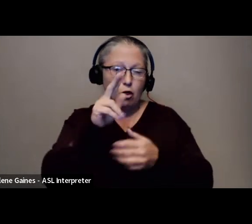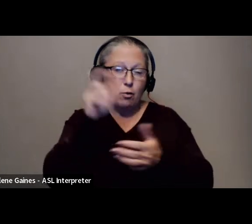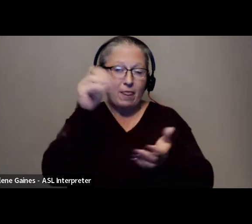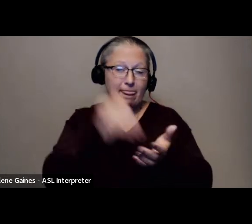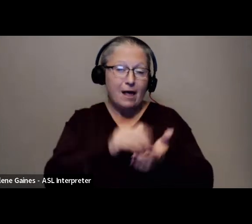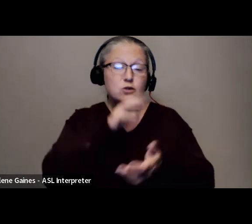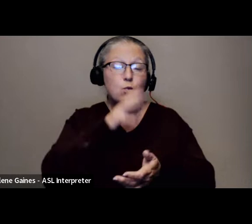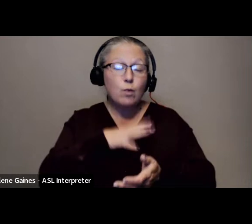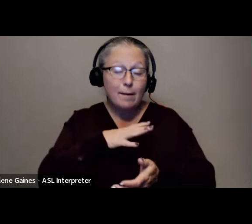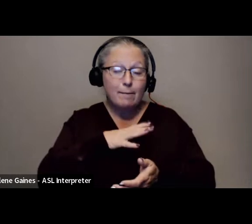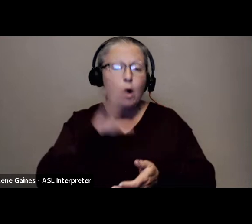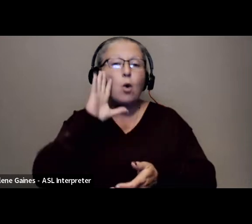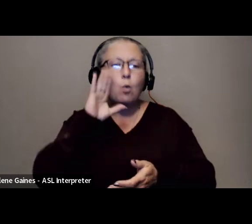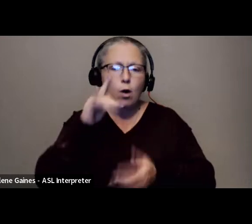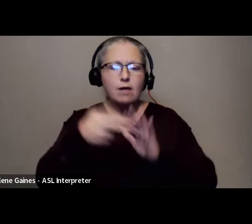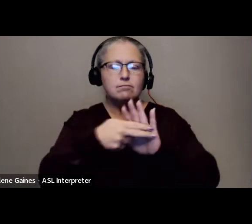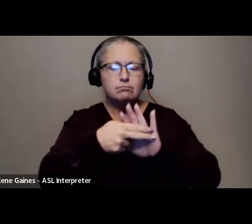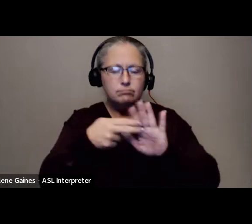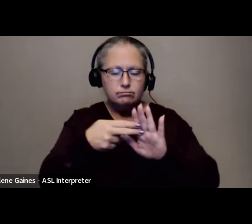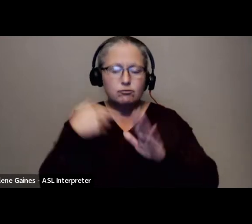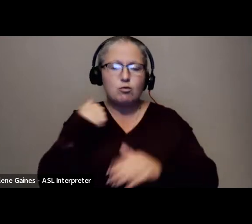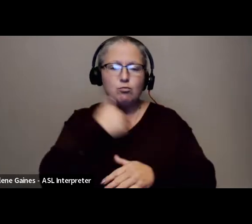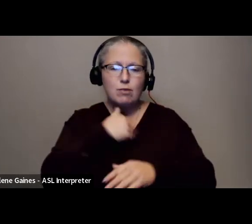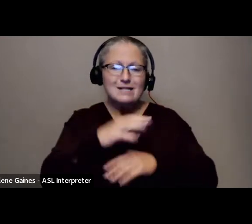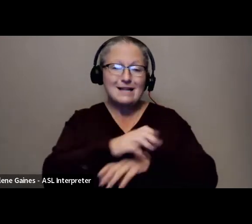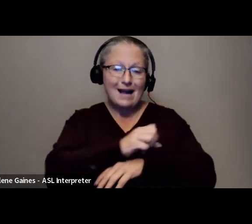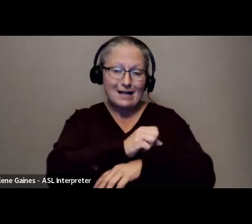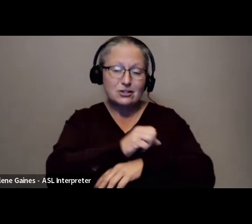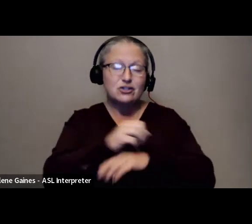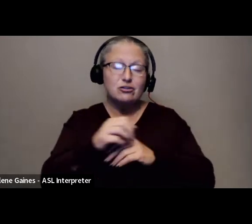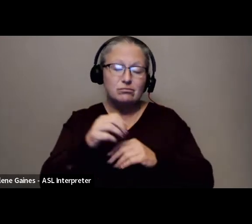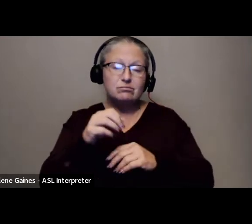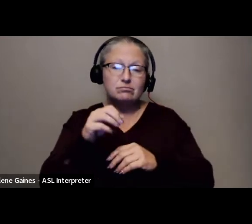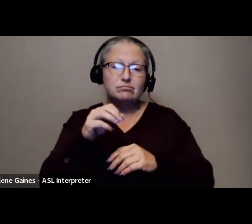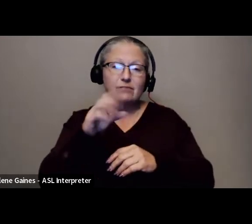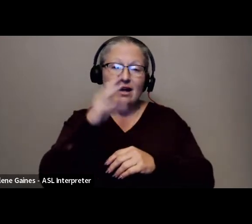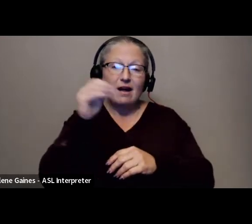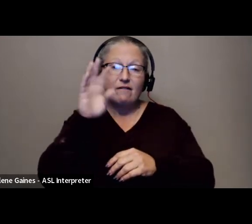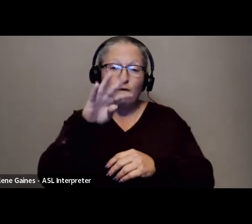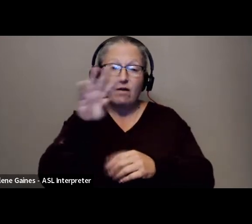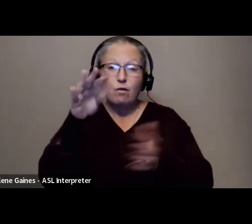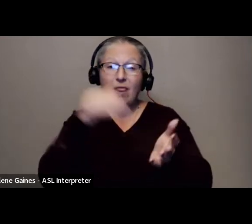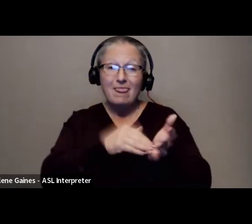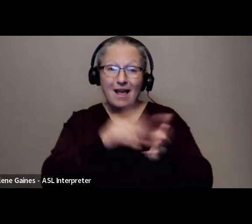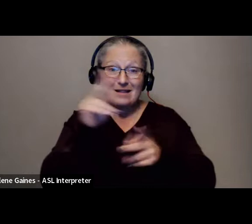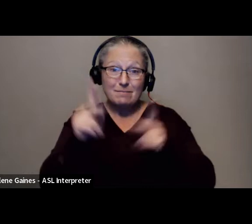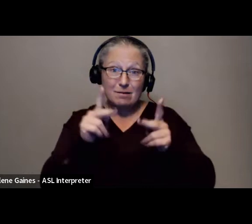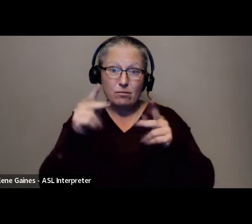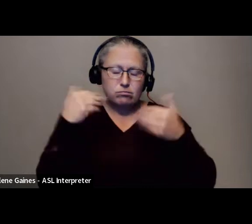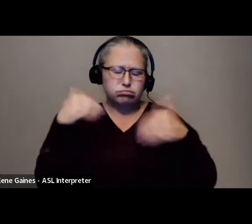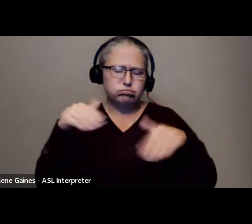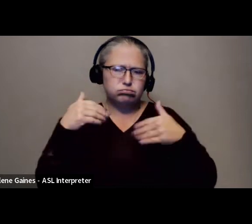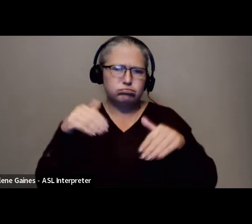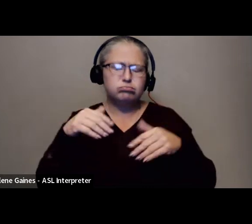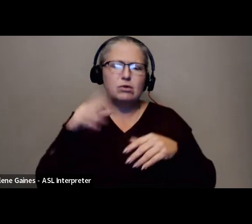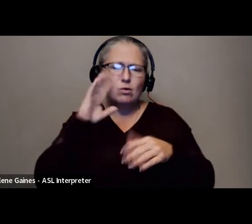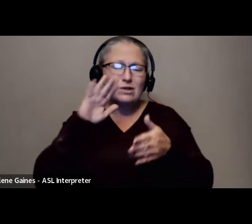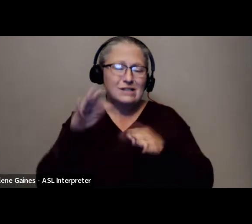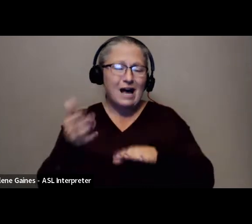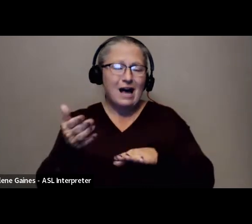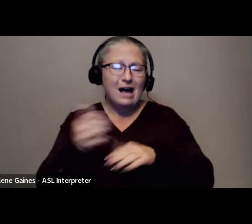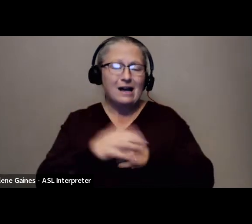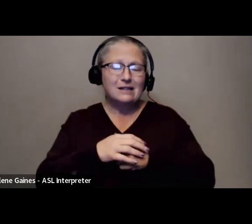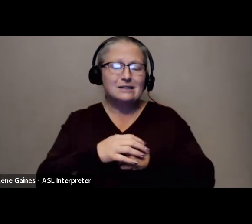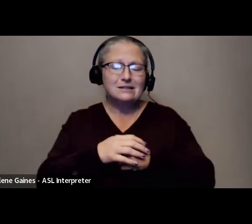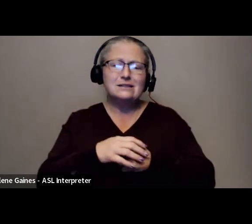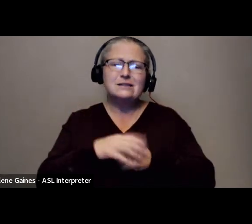300,000 women will be diagnosed with breast cancer, and 44,000 people, which is astounding, will die. So